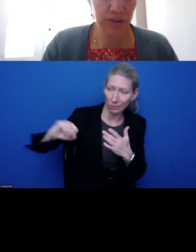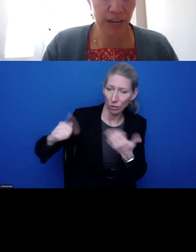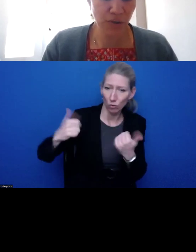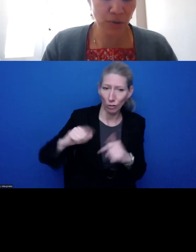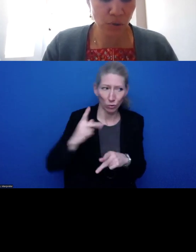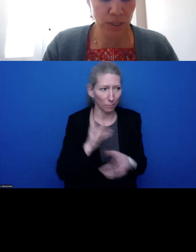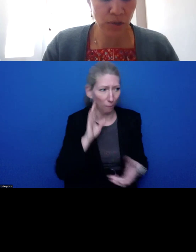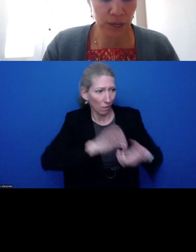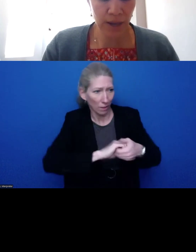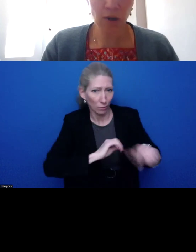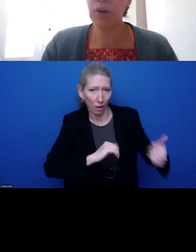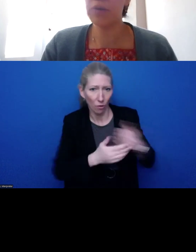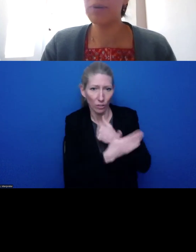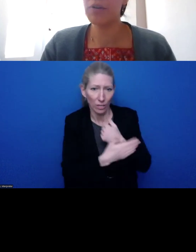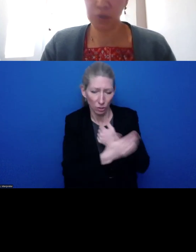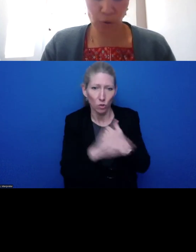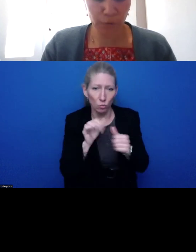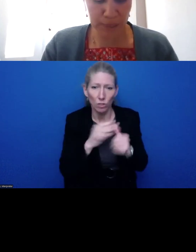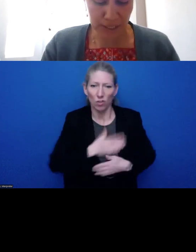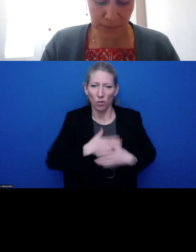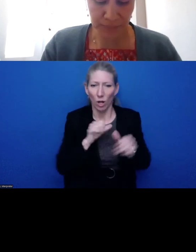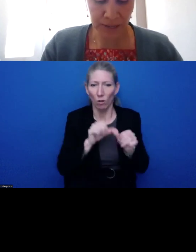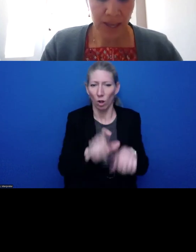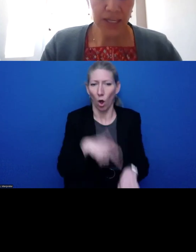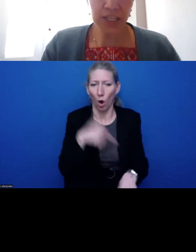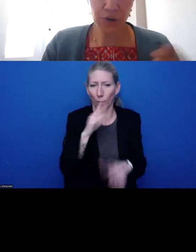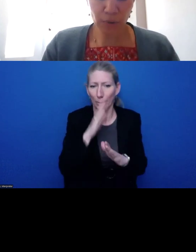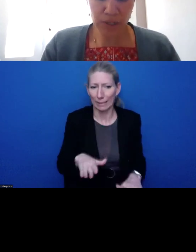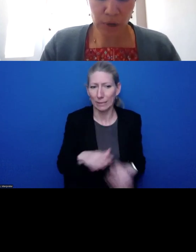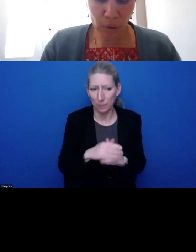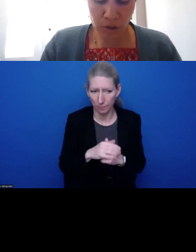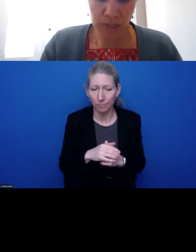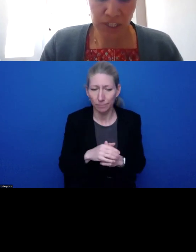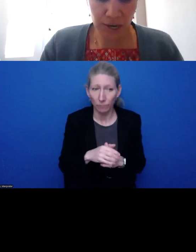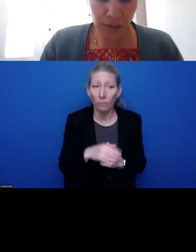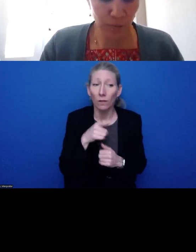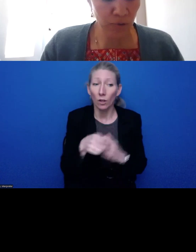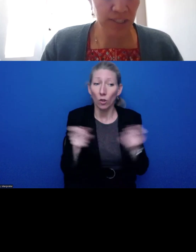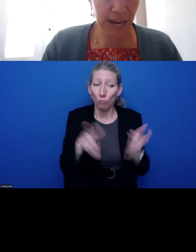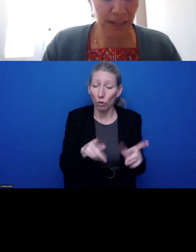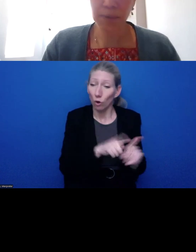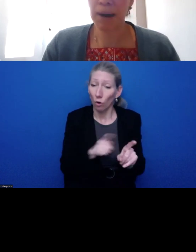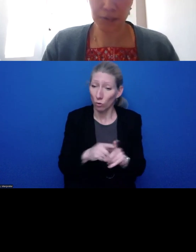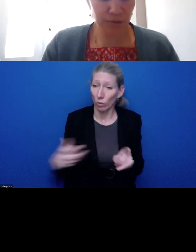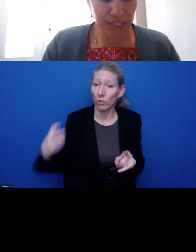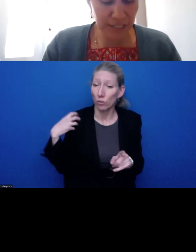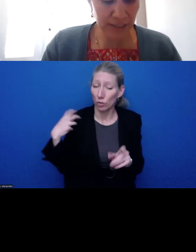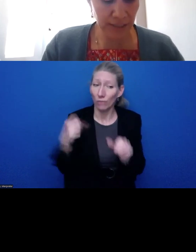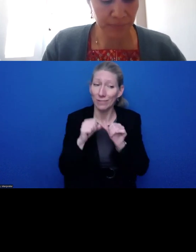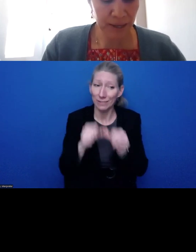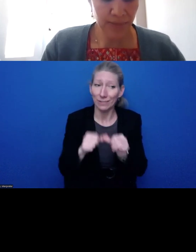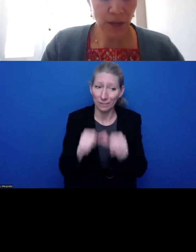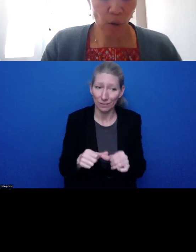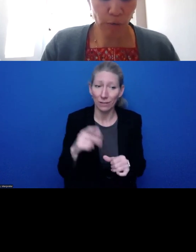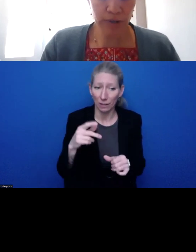with other nations to enjoy longer periods of peace. K'iche' rulers were also in charge of sustaining the patron